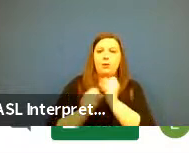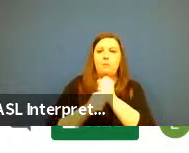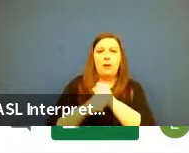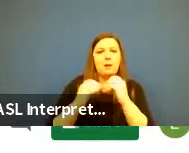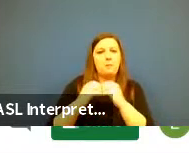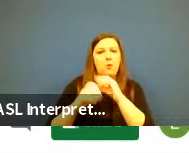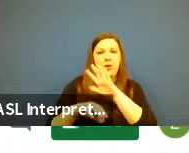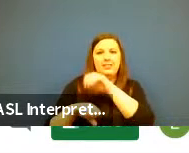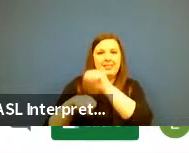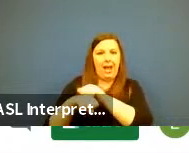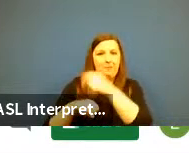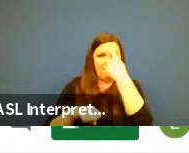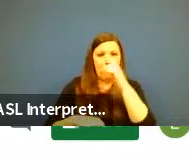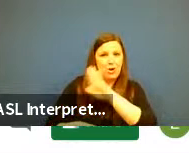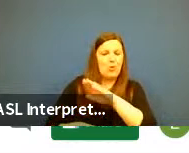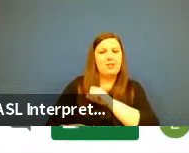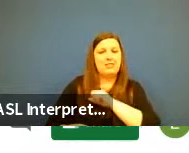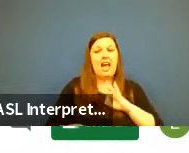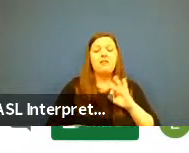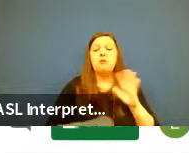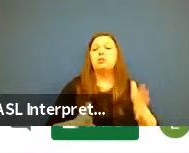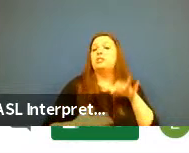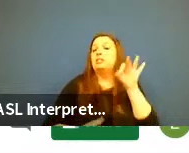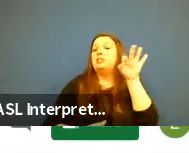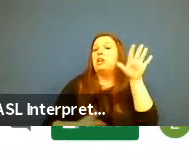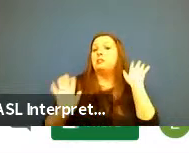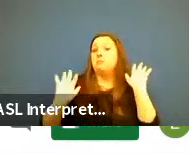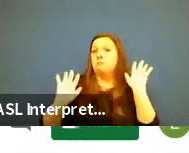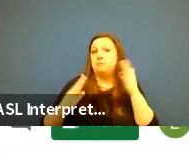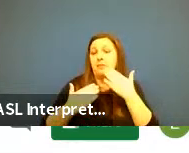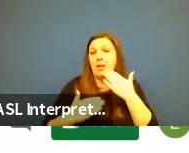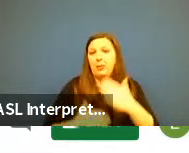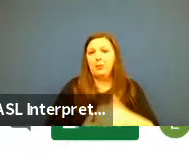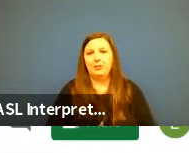Thomas. Just a suggestion. Thank you.